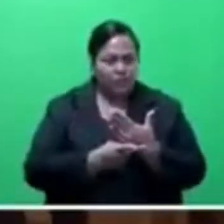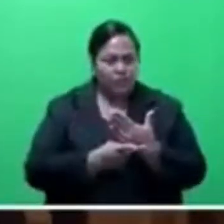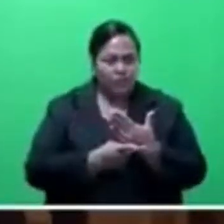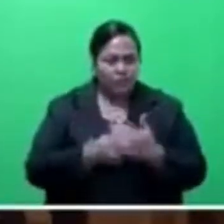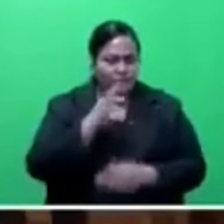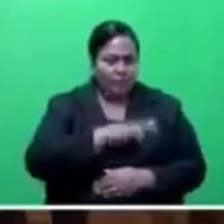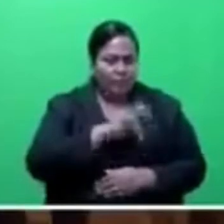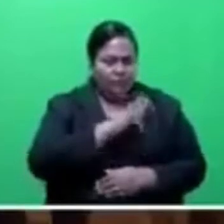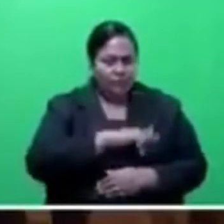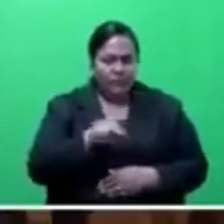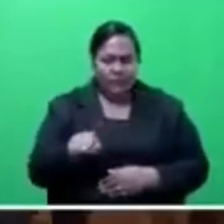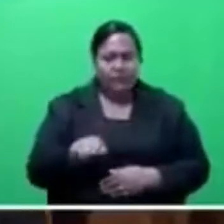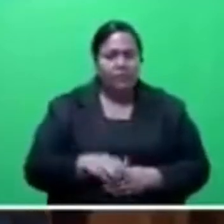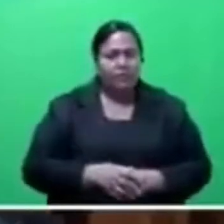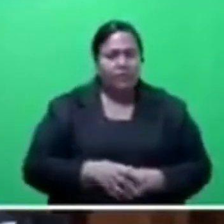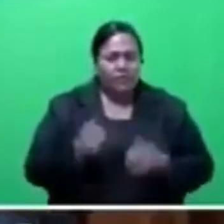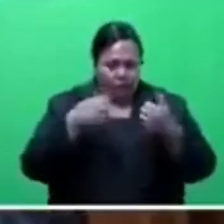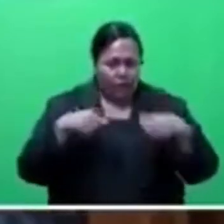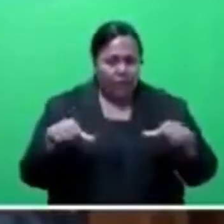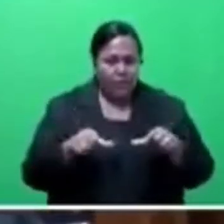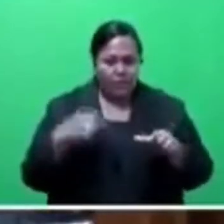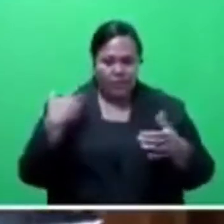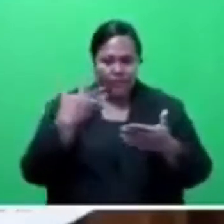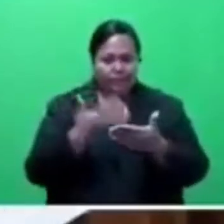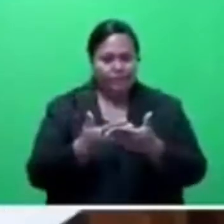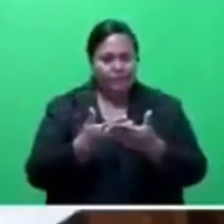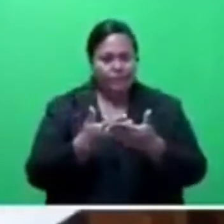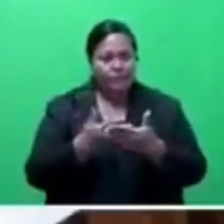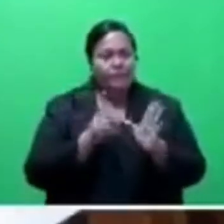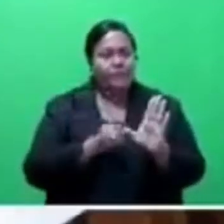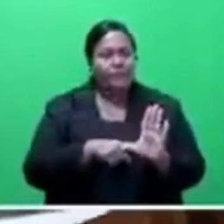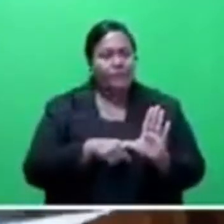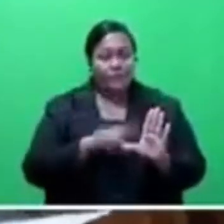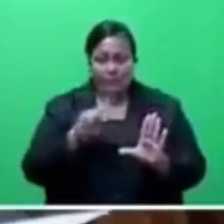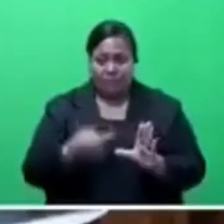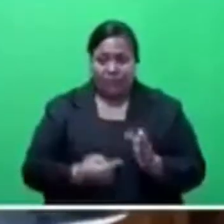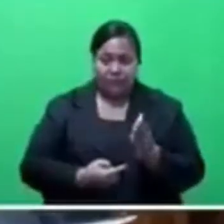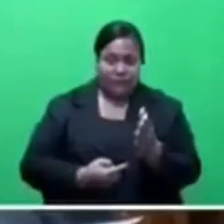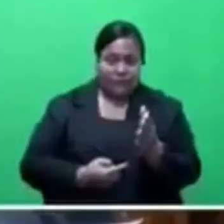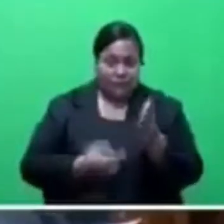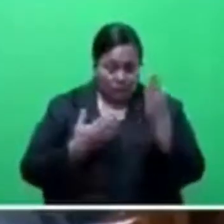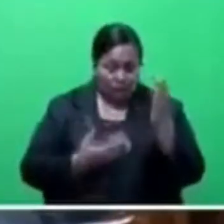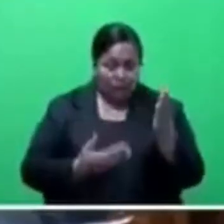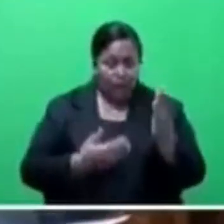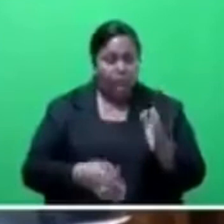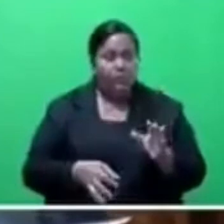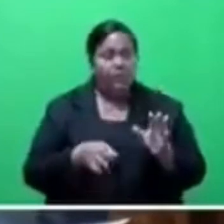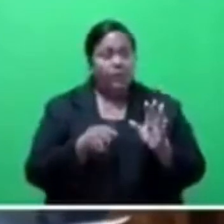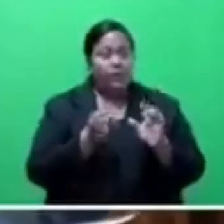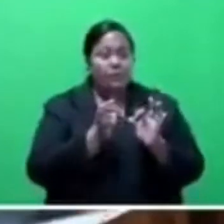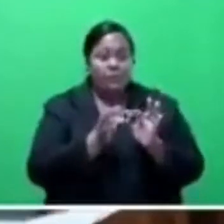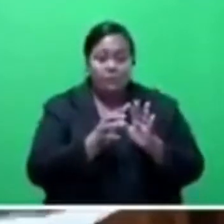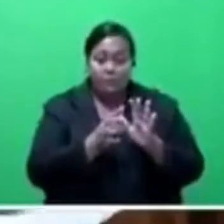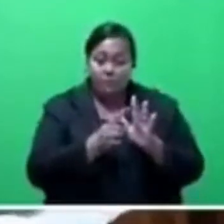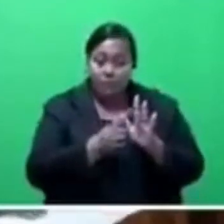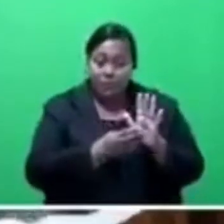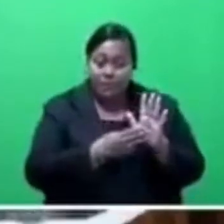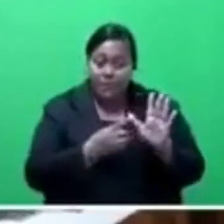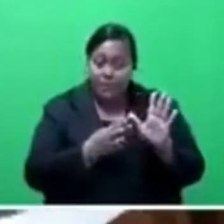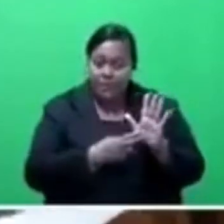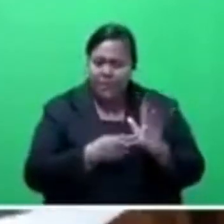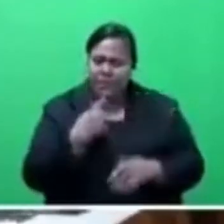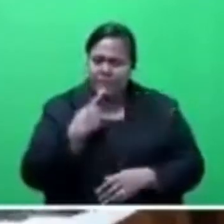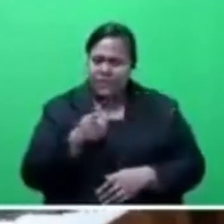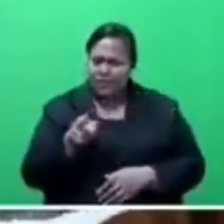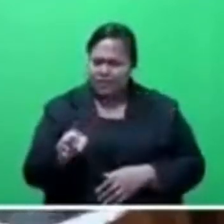of the agriculture sector over the years. Yet, Honourable Prasad had the gall to call that support a